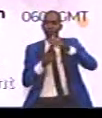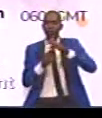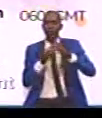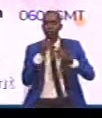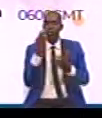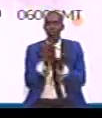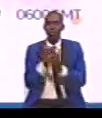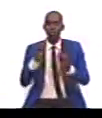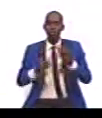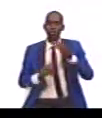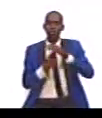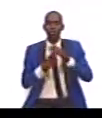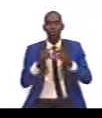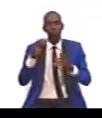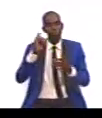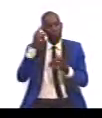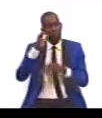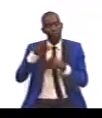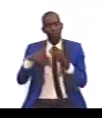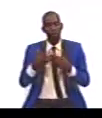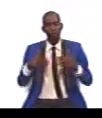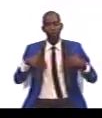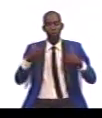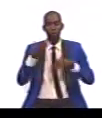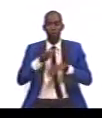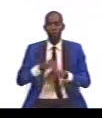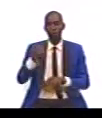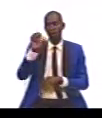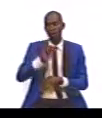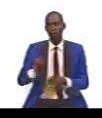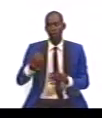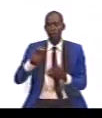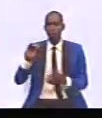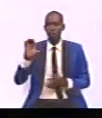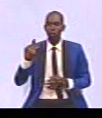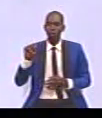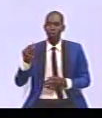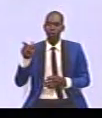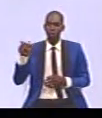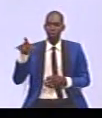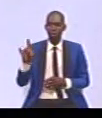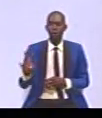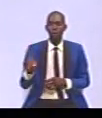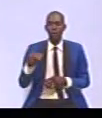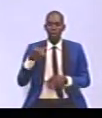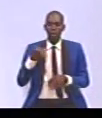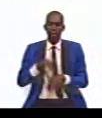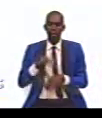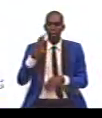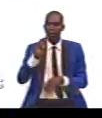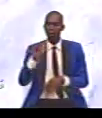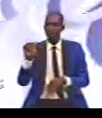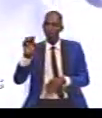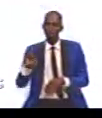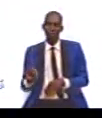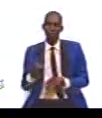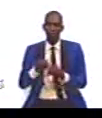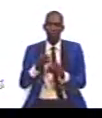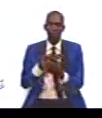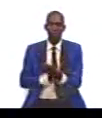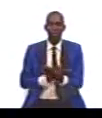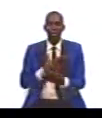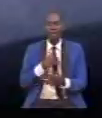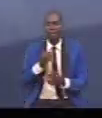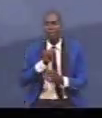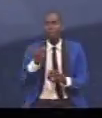youth participant. On Saturday, October 28, 2023, all 600 hours GMT. An excellent ministry